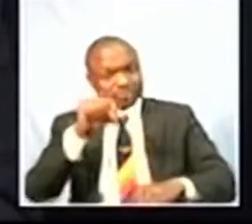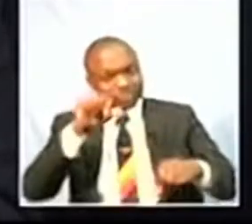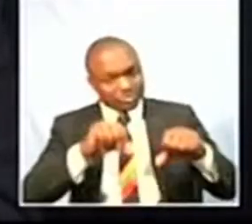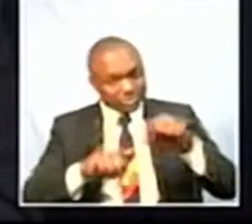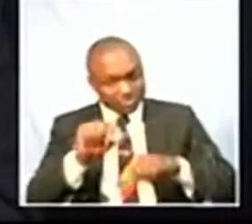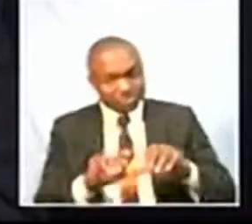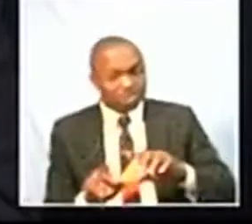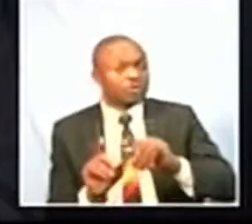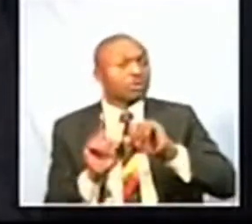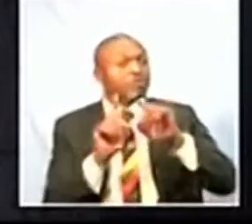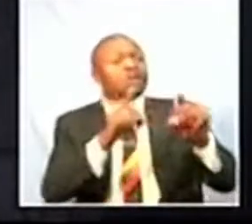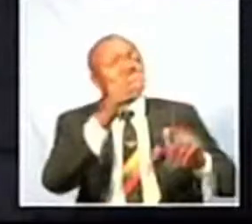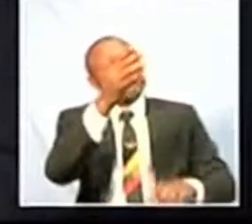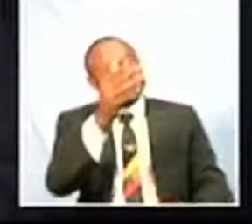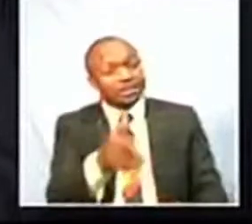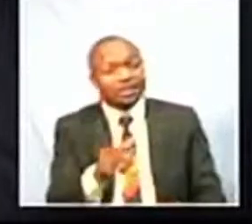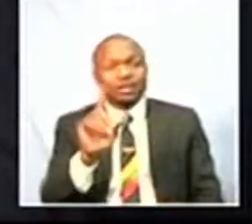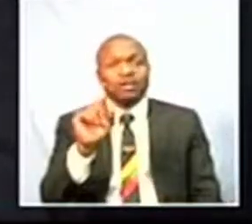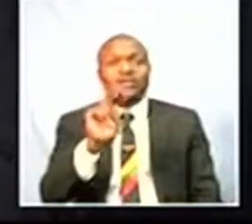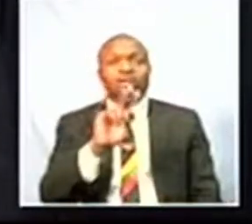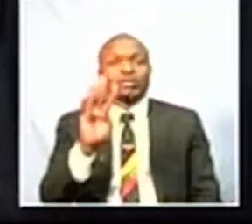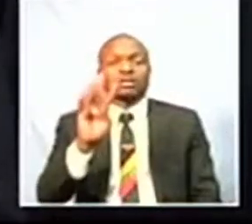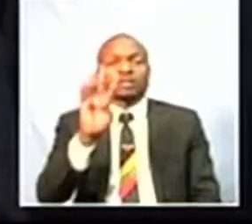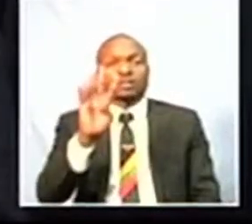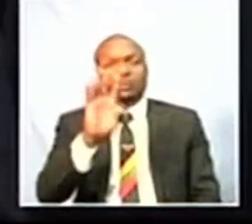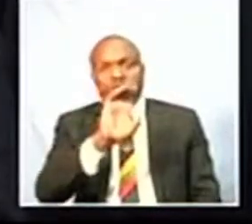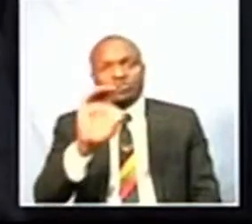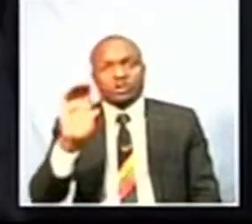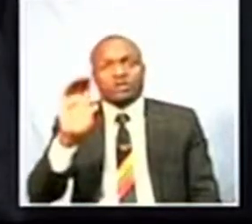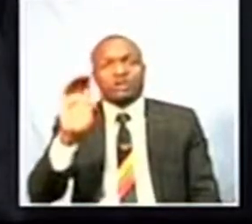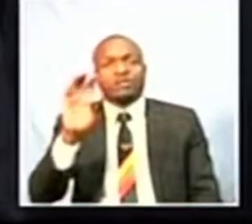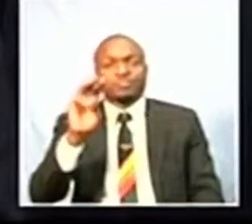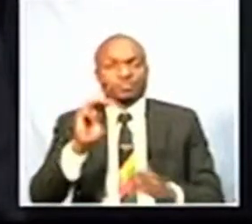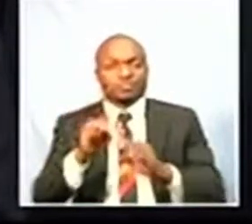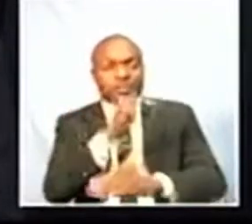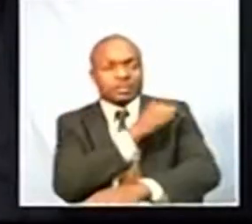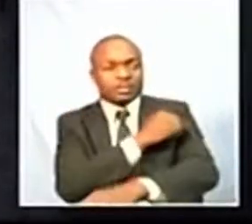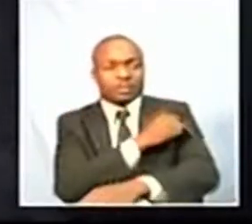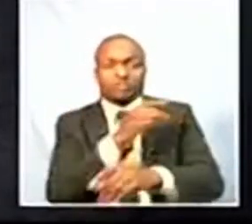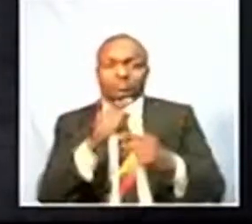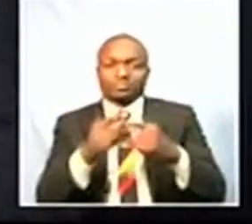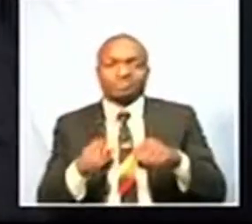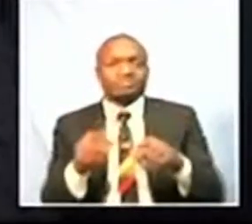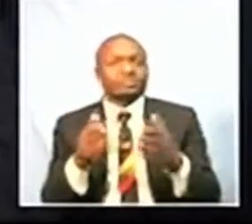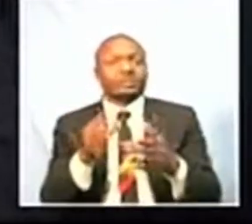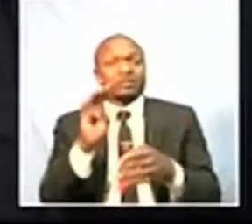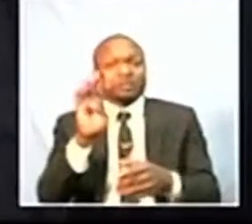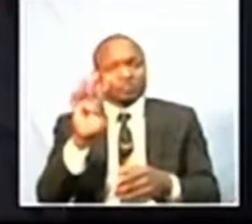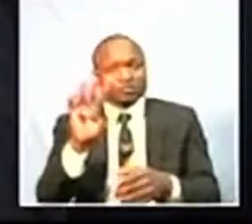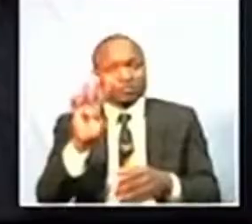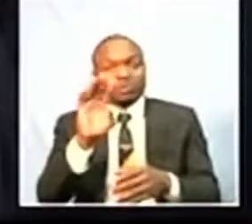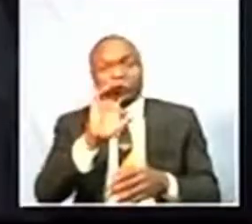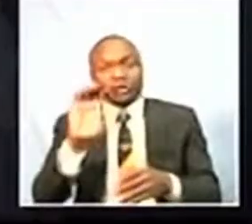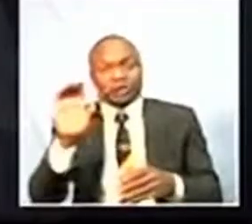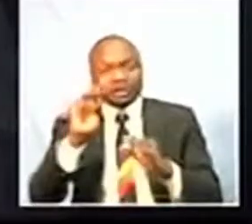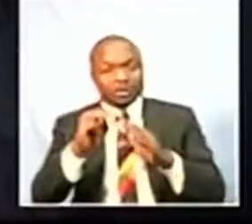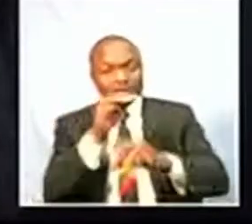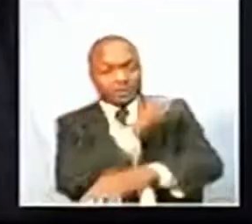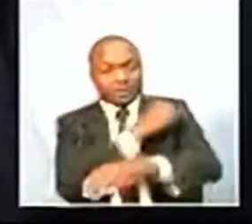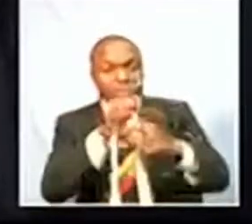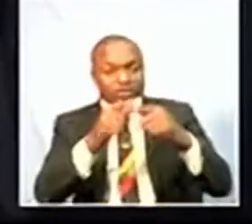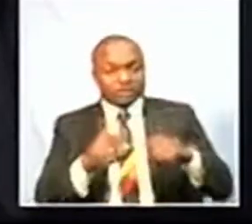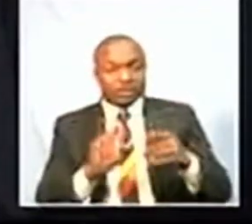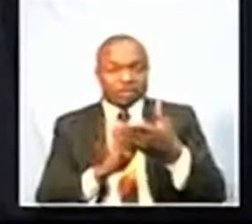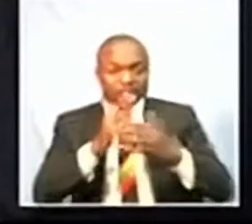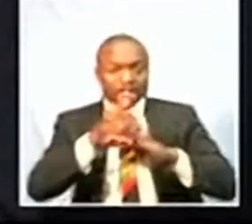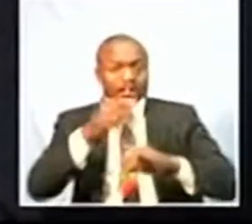there in 2024, they found that 400 meters was not done. So this 400 meters was done after the